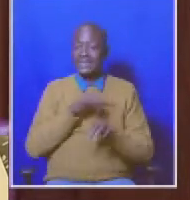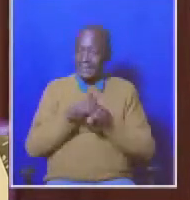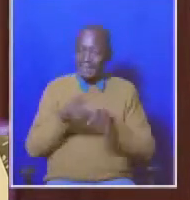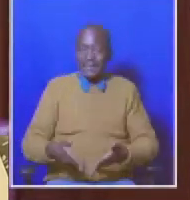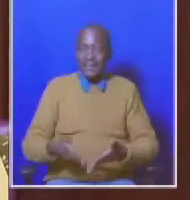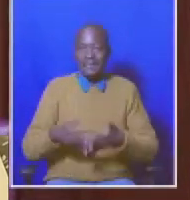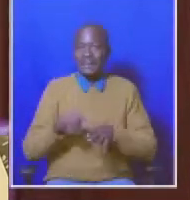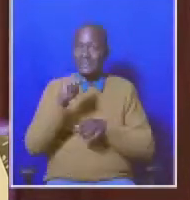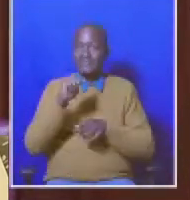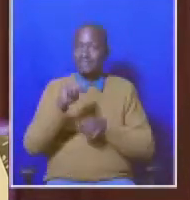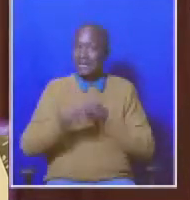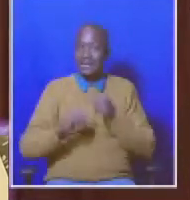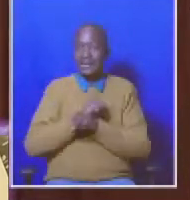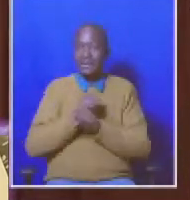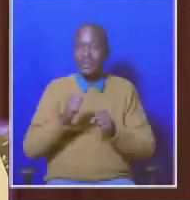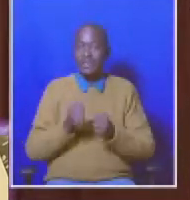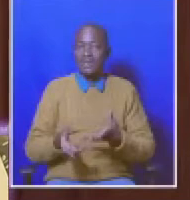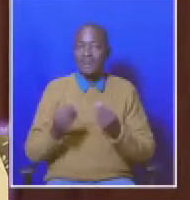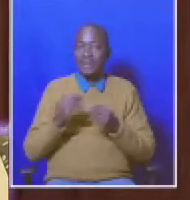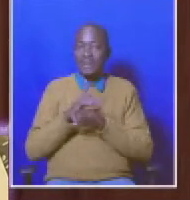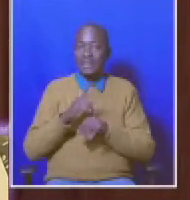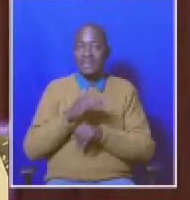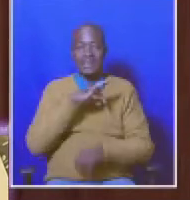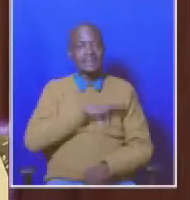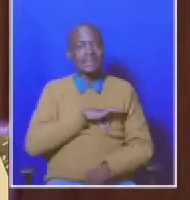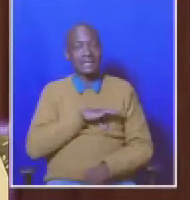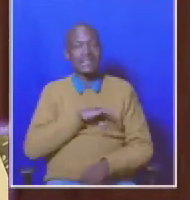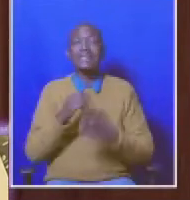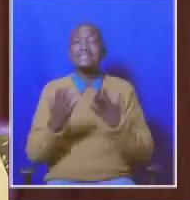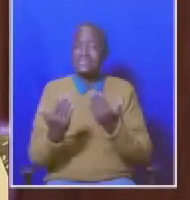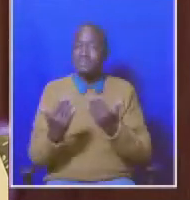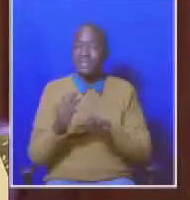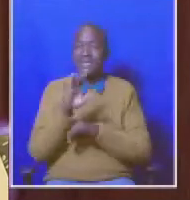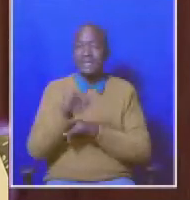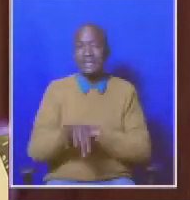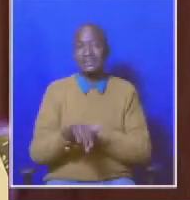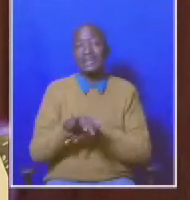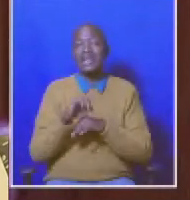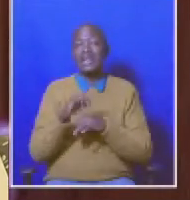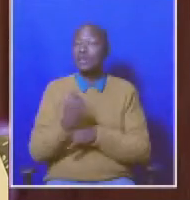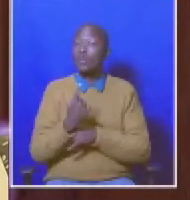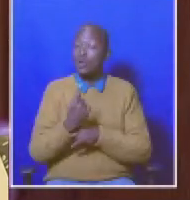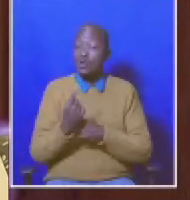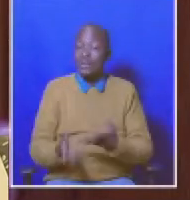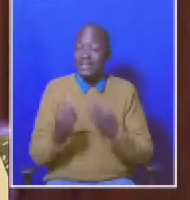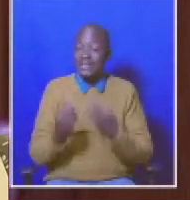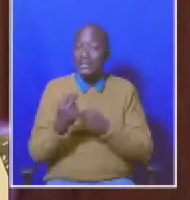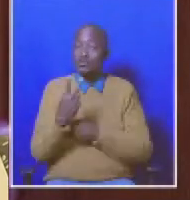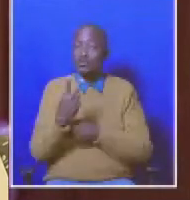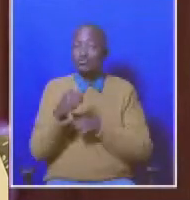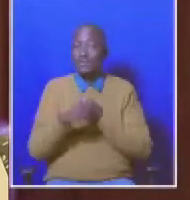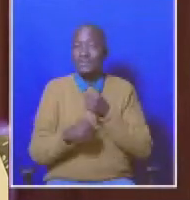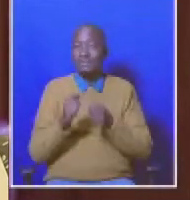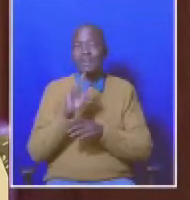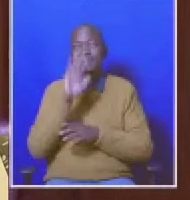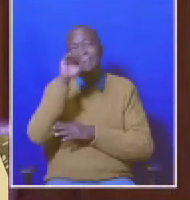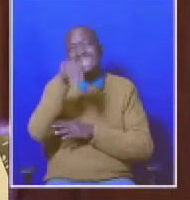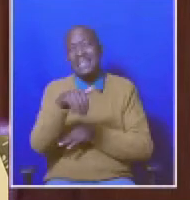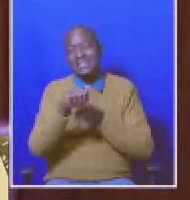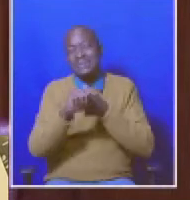this month they are not going to receive their salaries, and it is expected that they will only receive these 2 months salaries in the middle of next